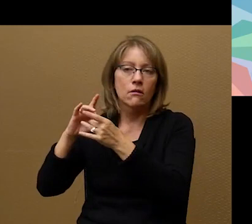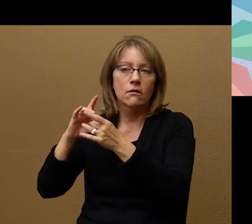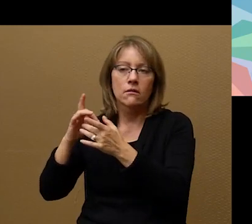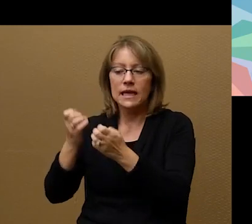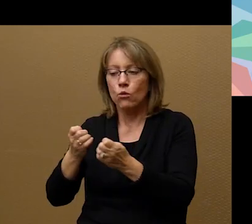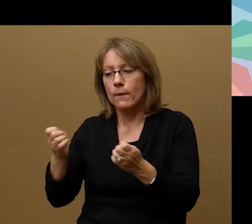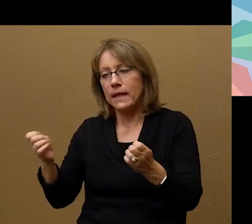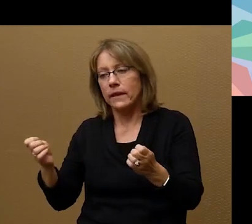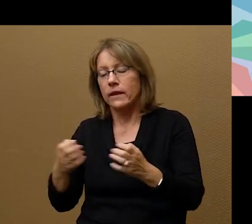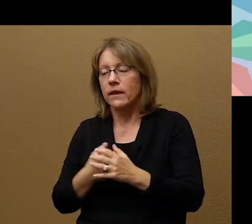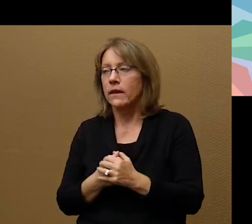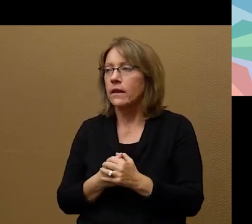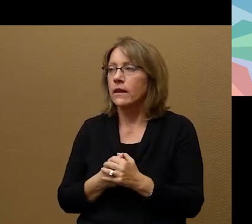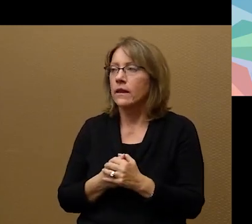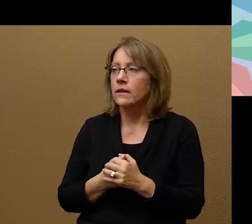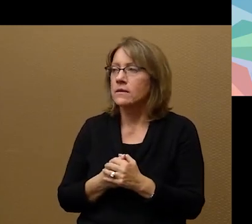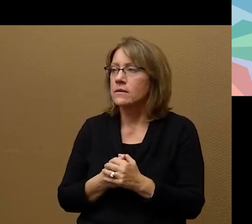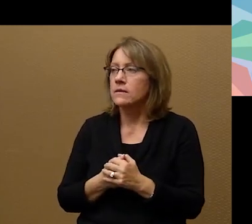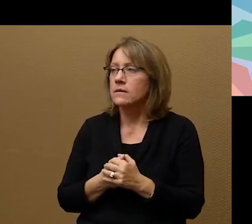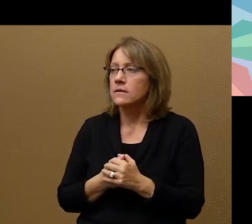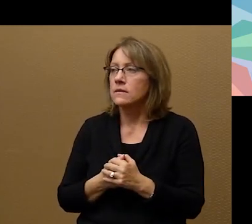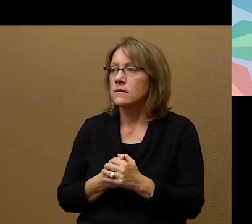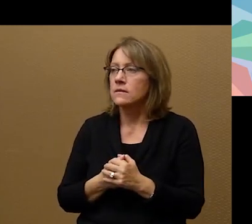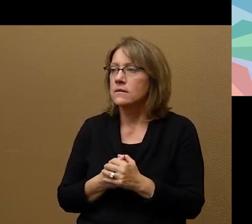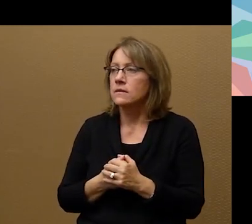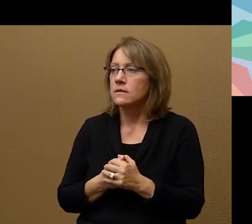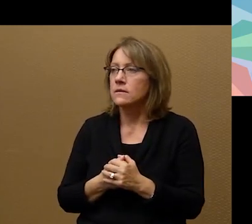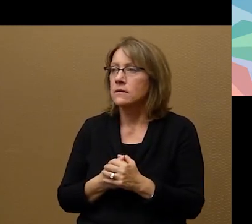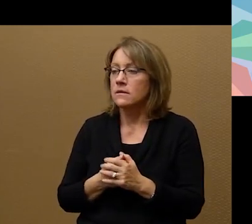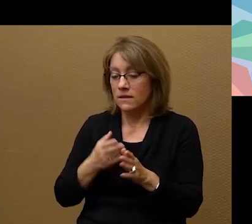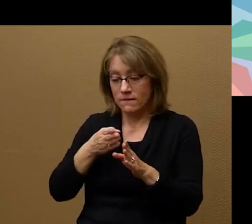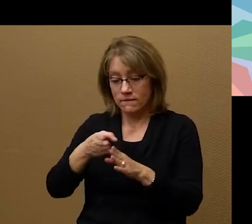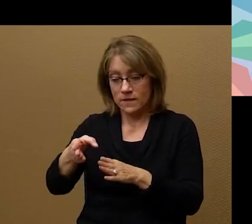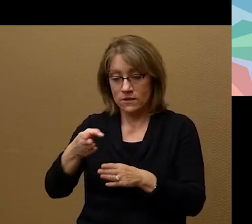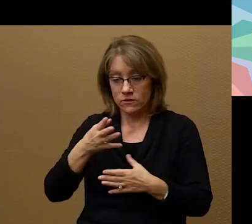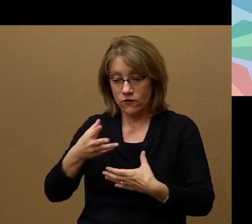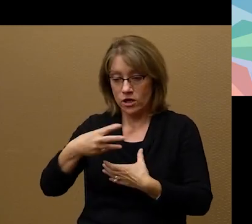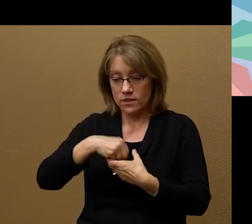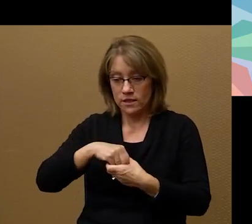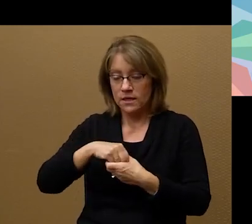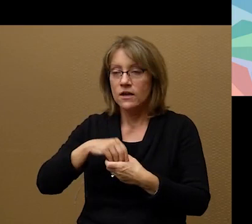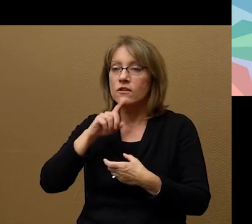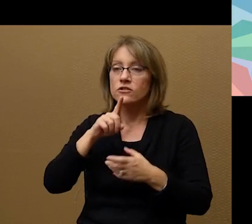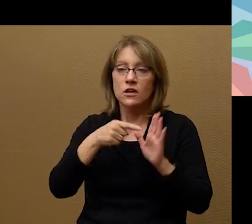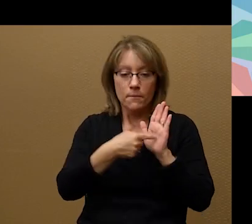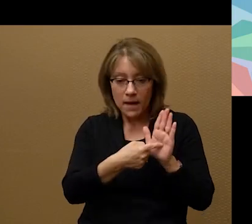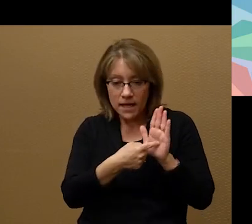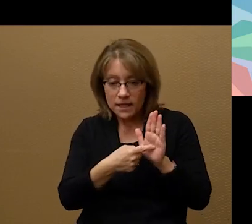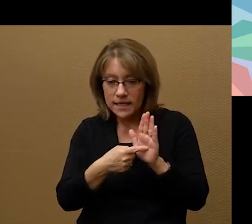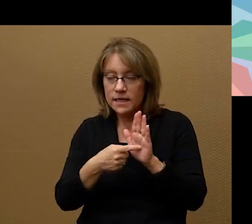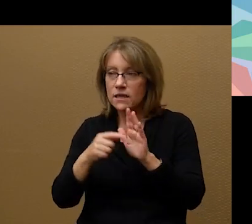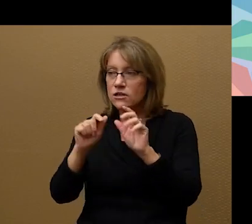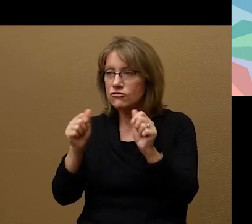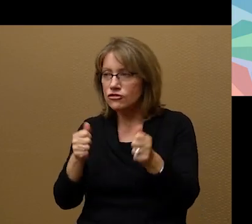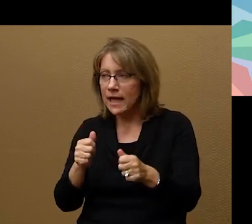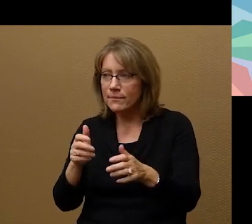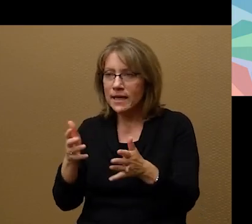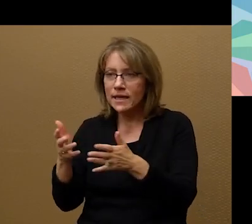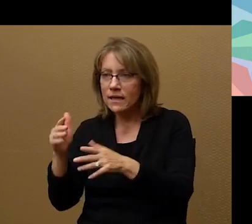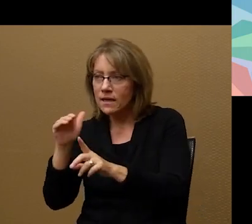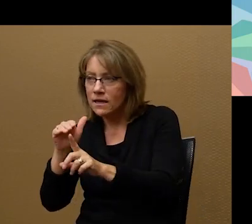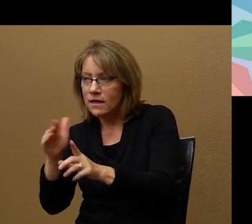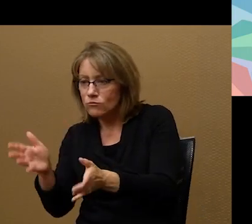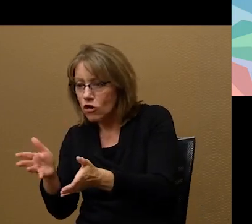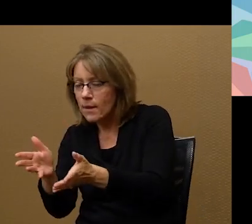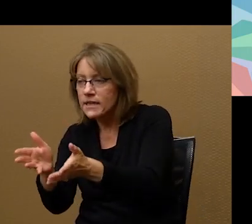And then in the field of autism, there's modeling, shaping, prompting, and then